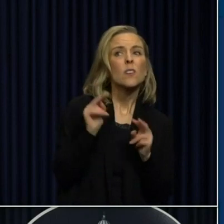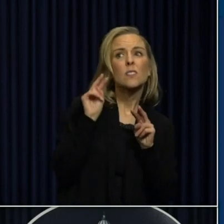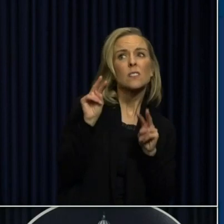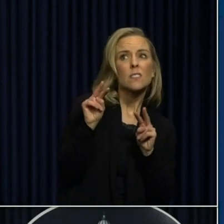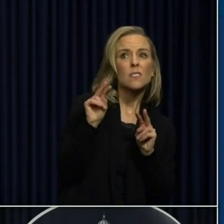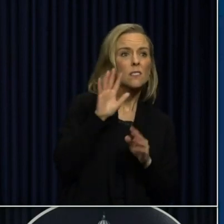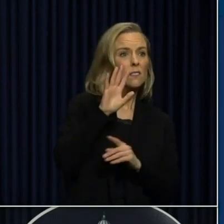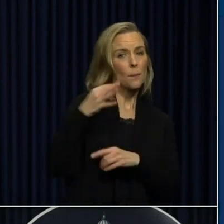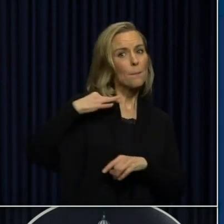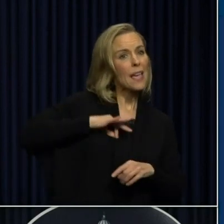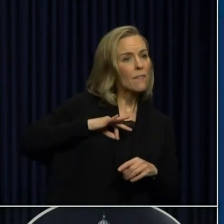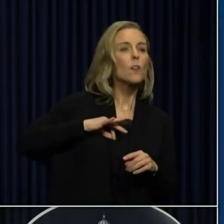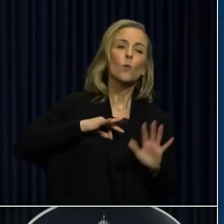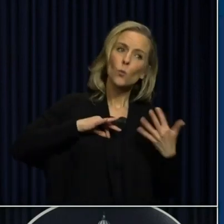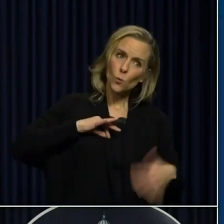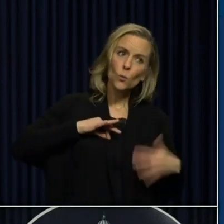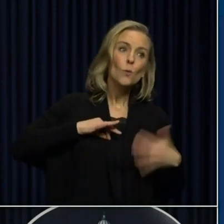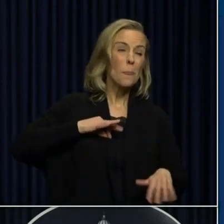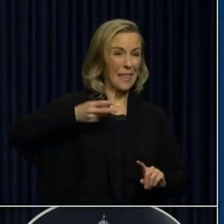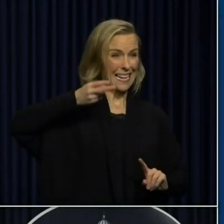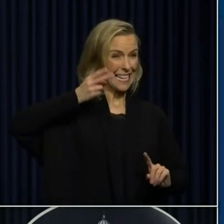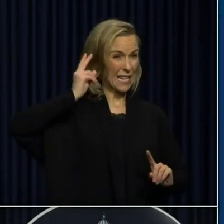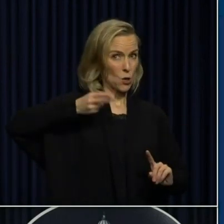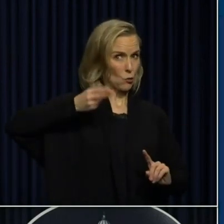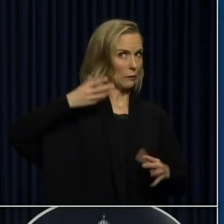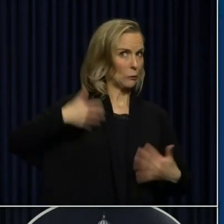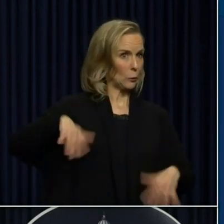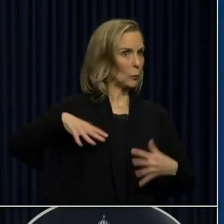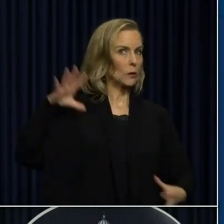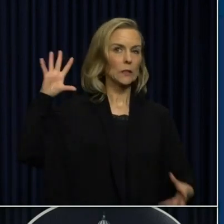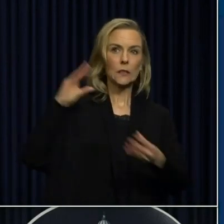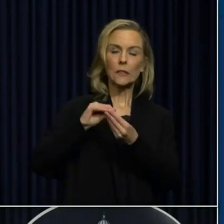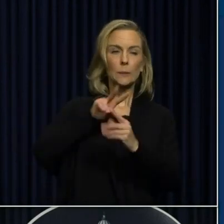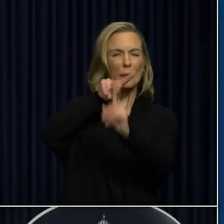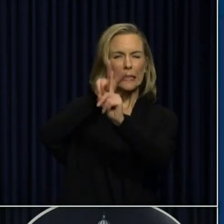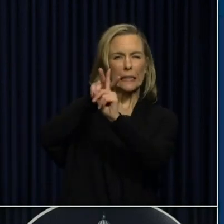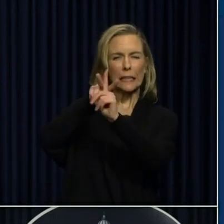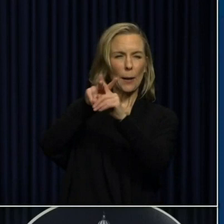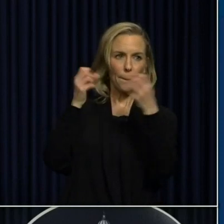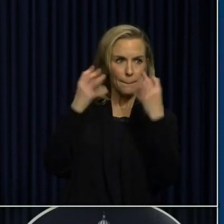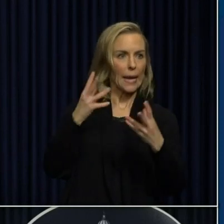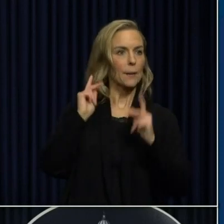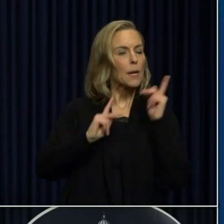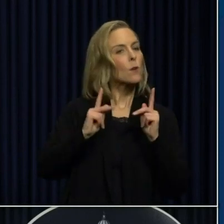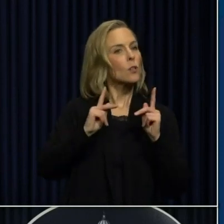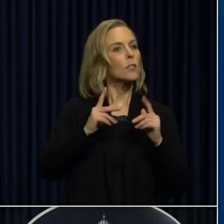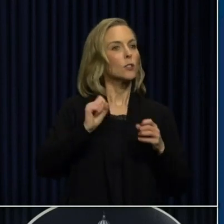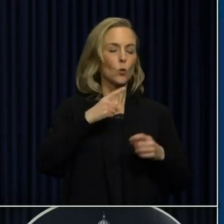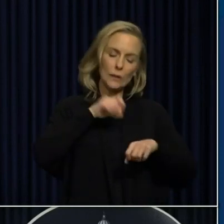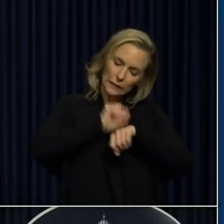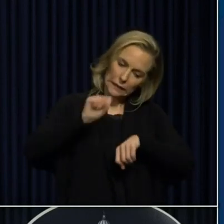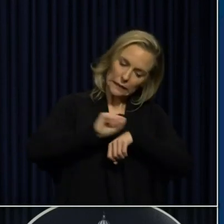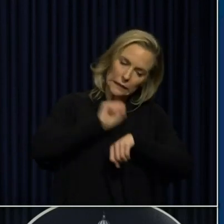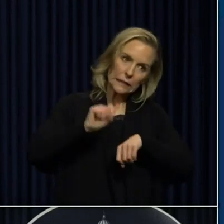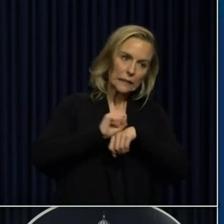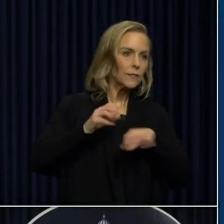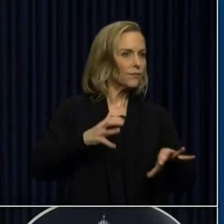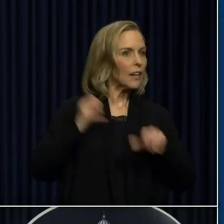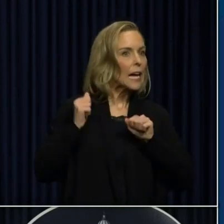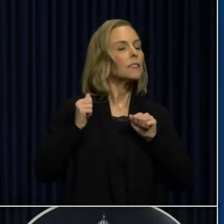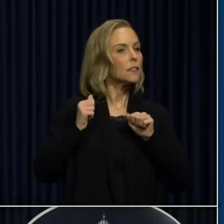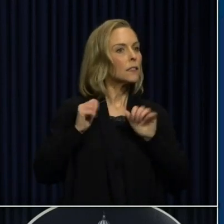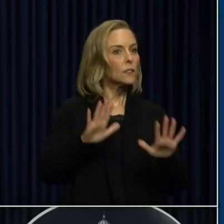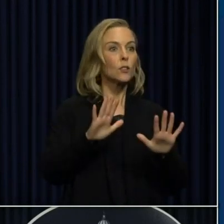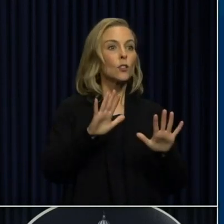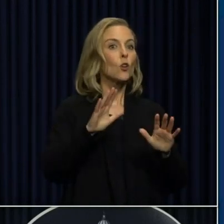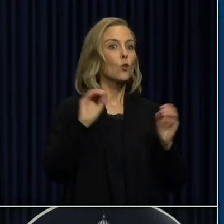historic number of claims by a significant factor. We are working as fast as we can. No one will